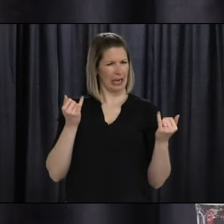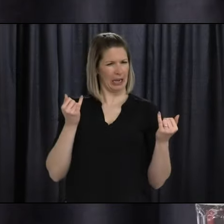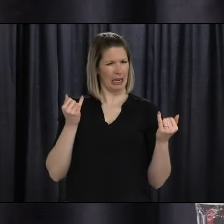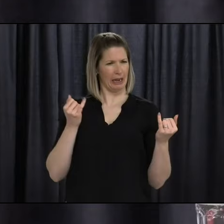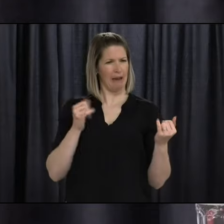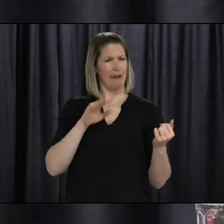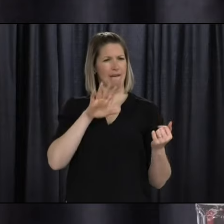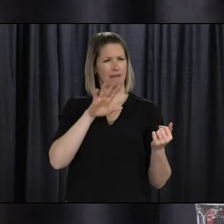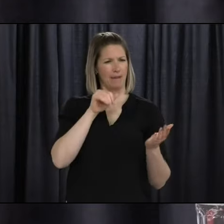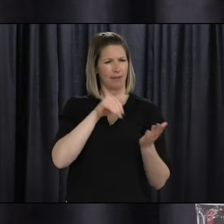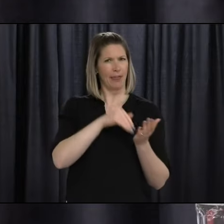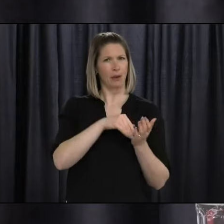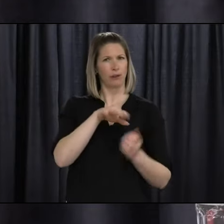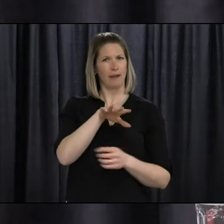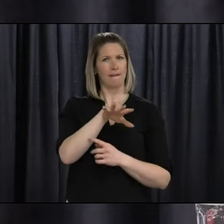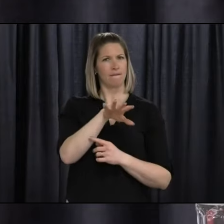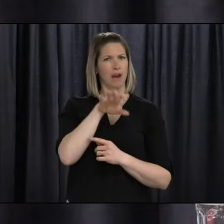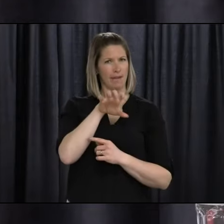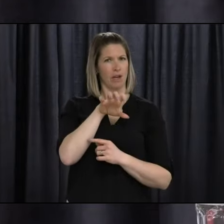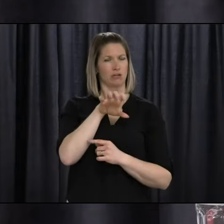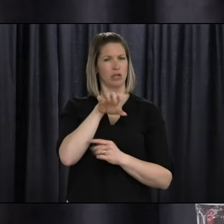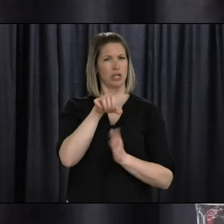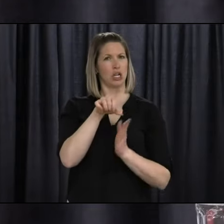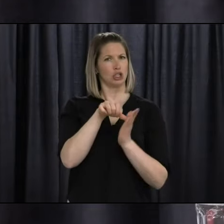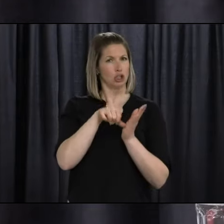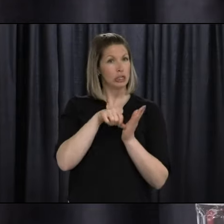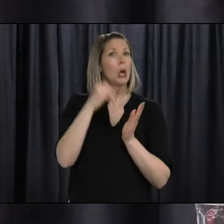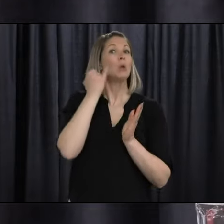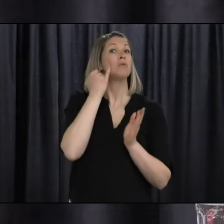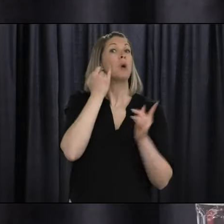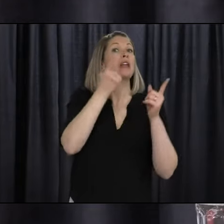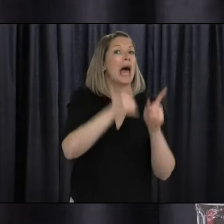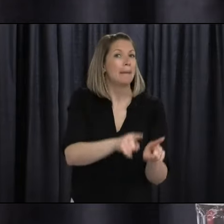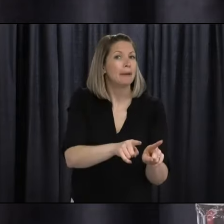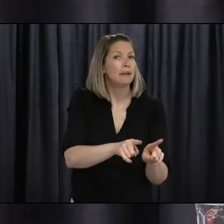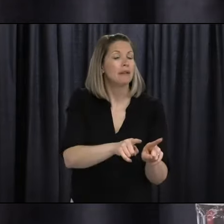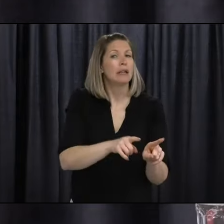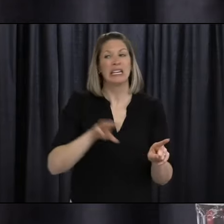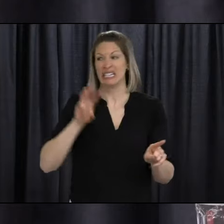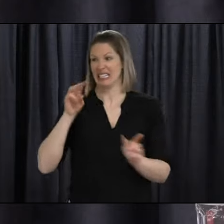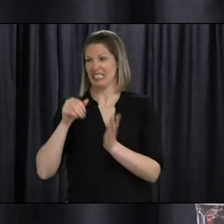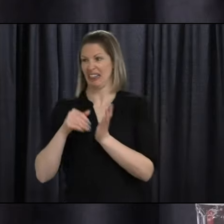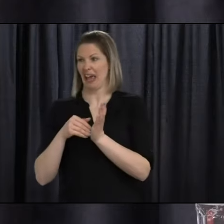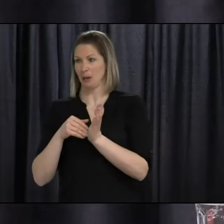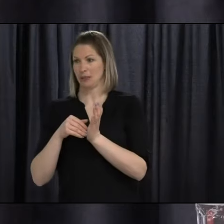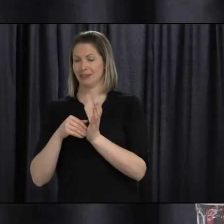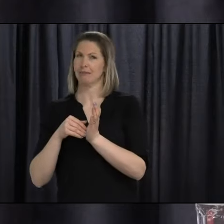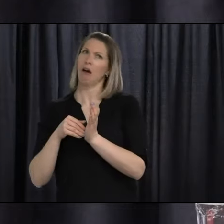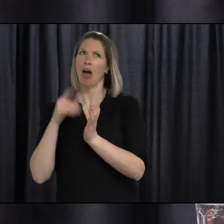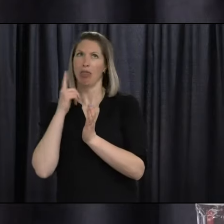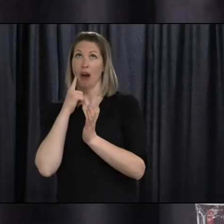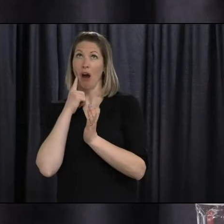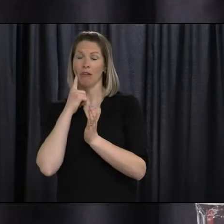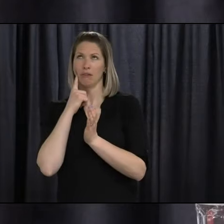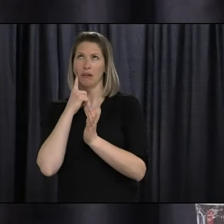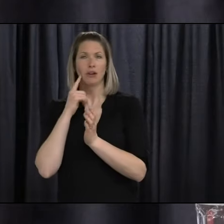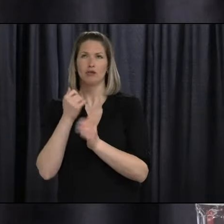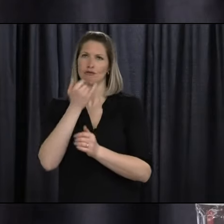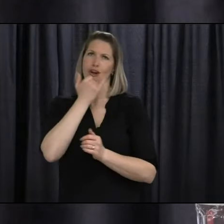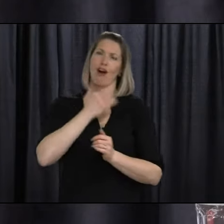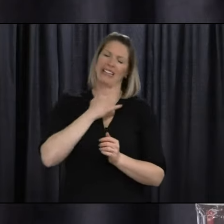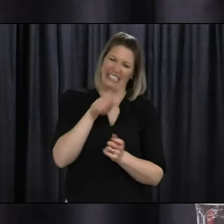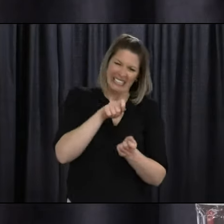over 5,500. In actual fact, I was a bit pessimistic yesterday. As of Monday,